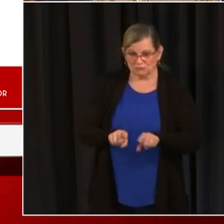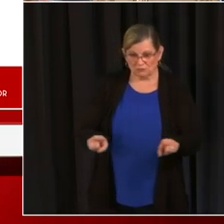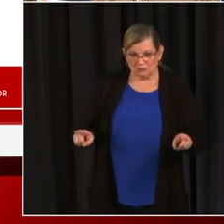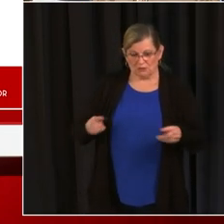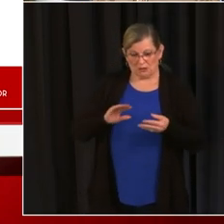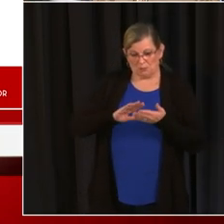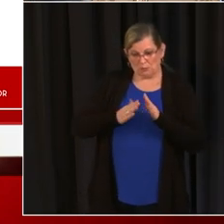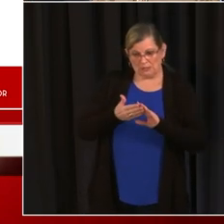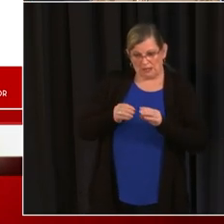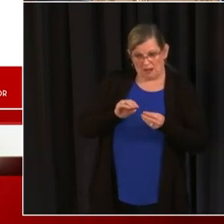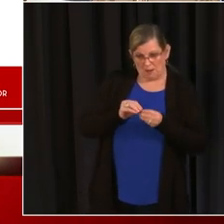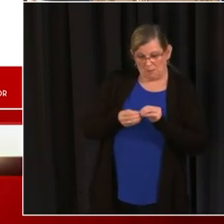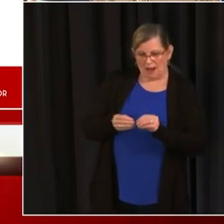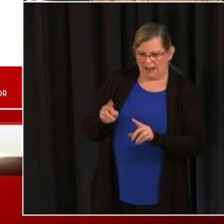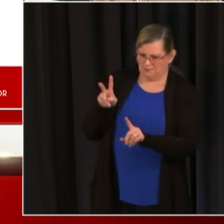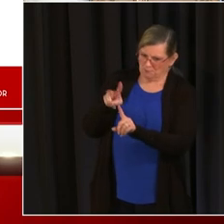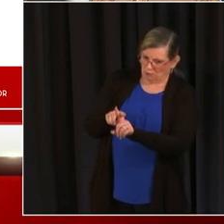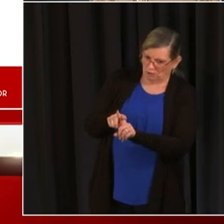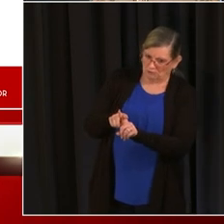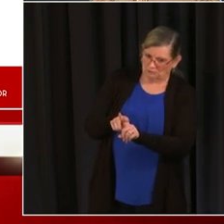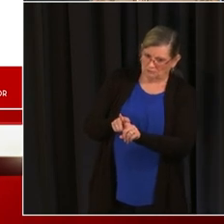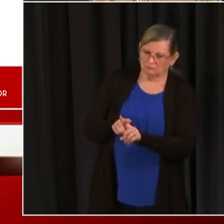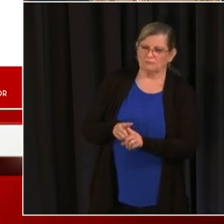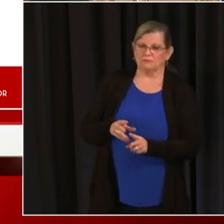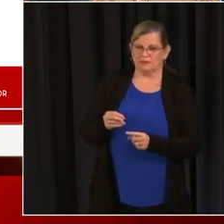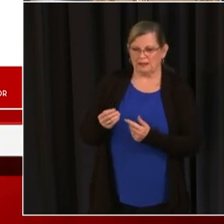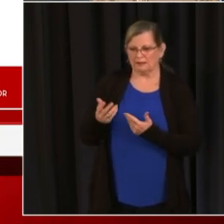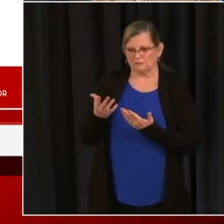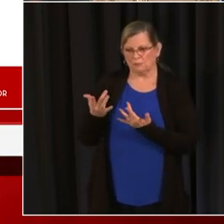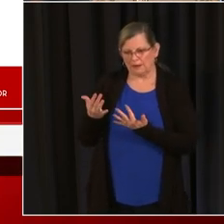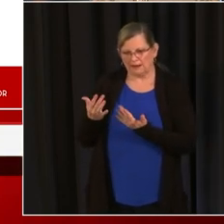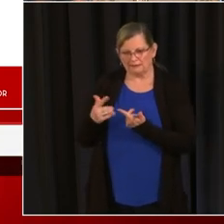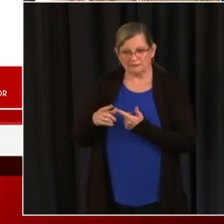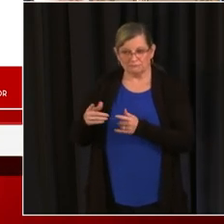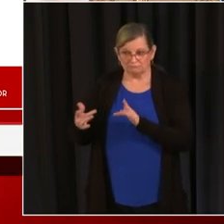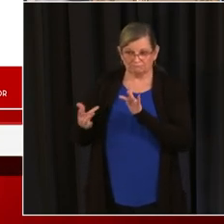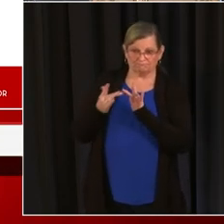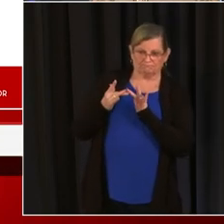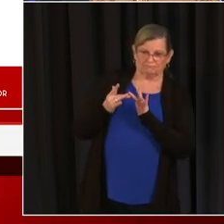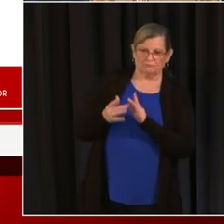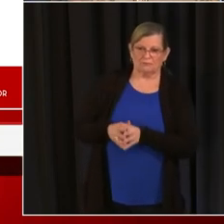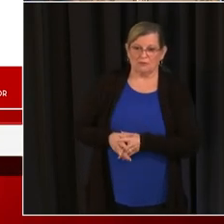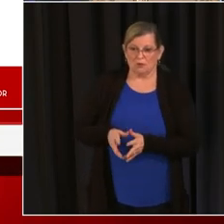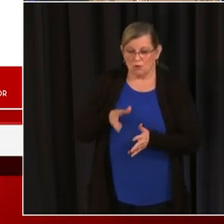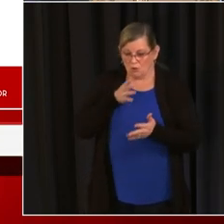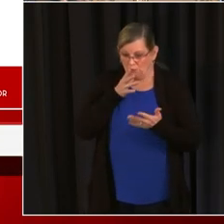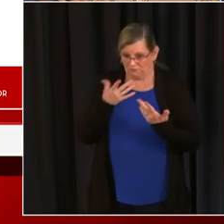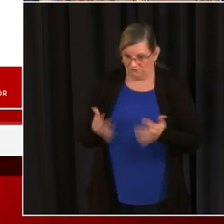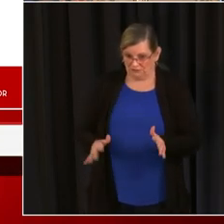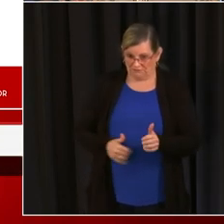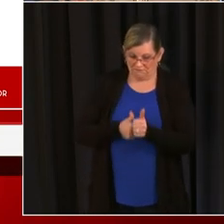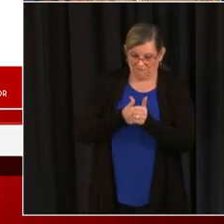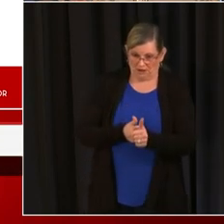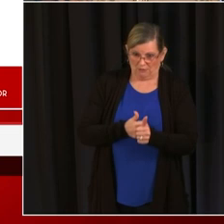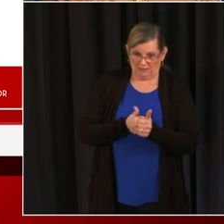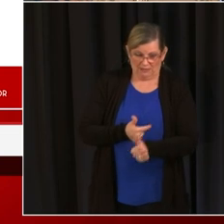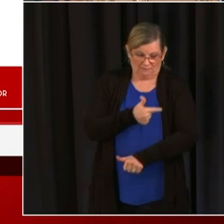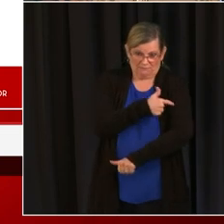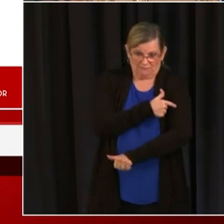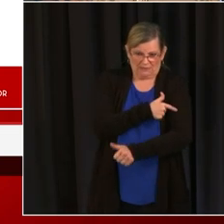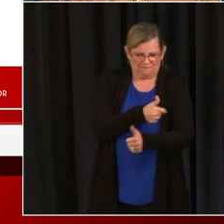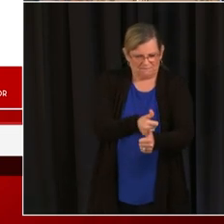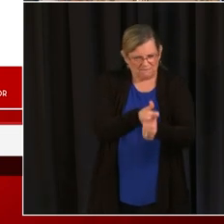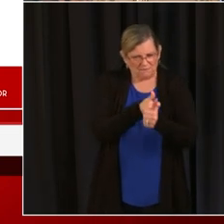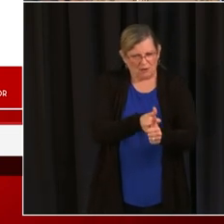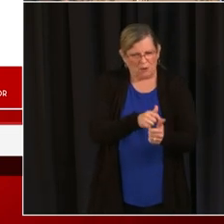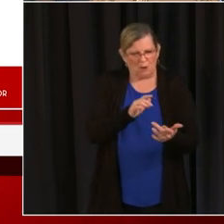booked, and subsequently all of those who follow through with those vaccination